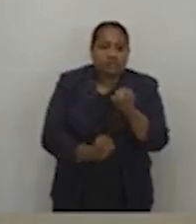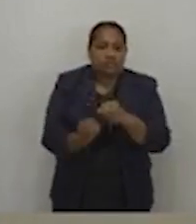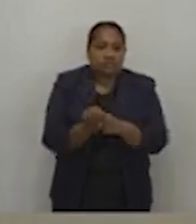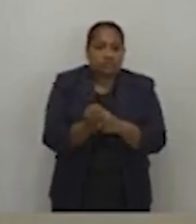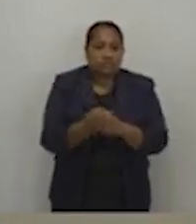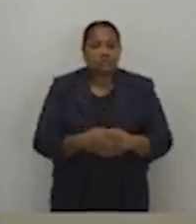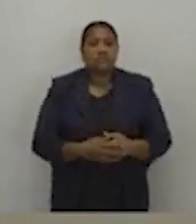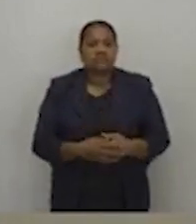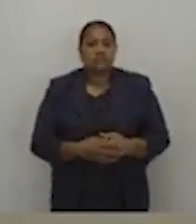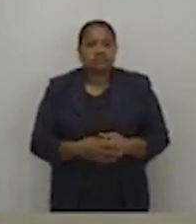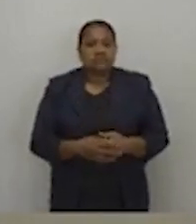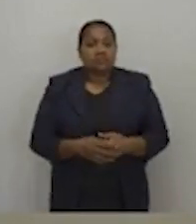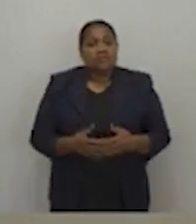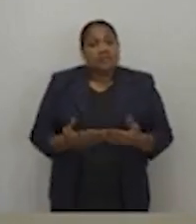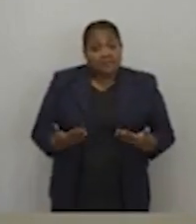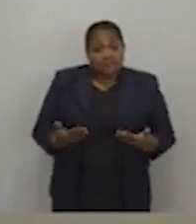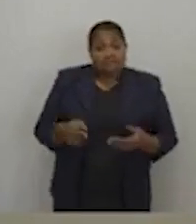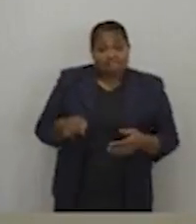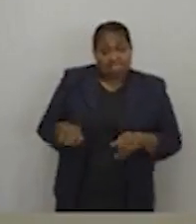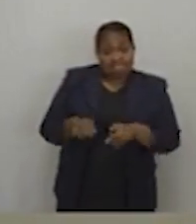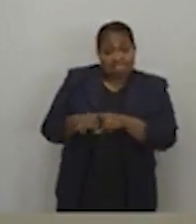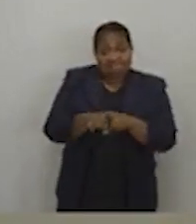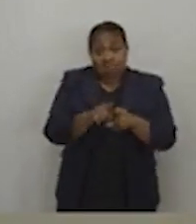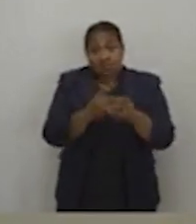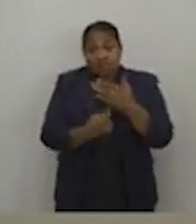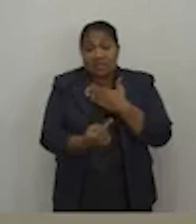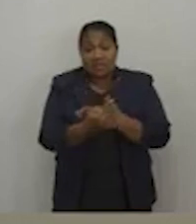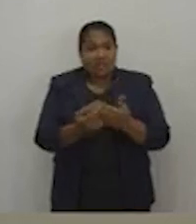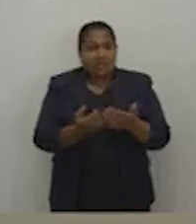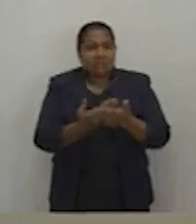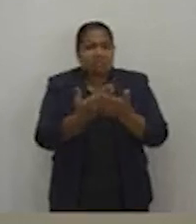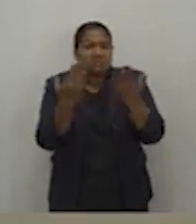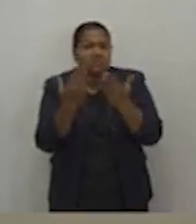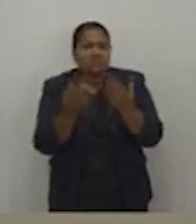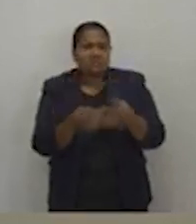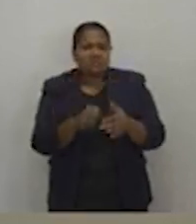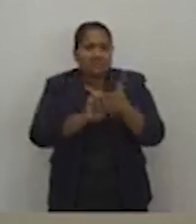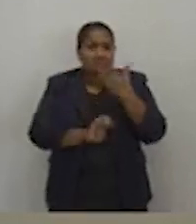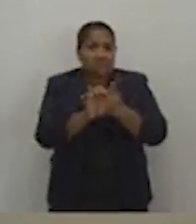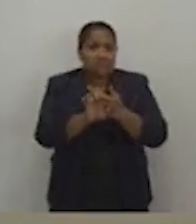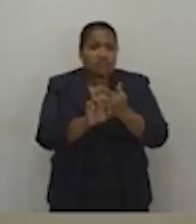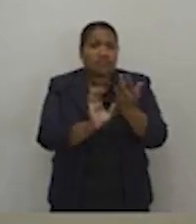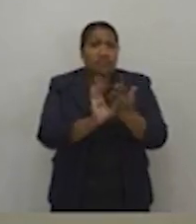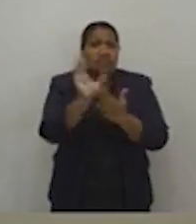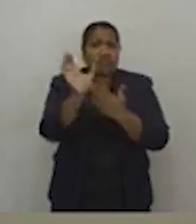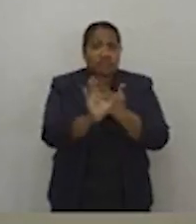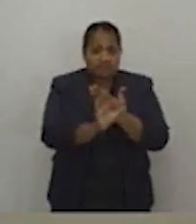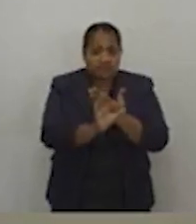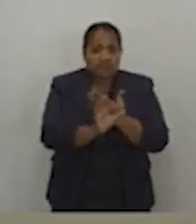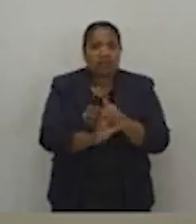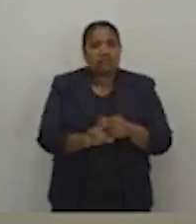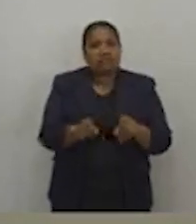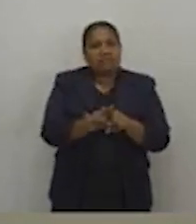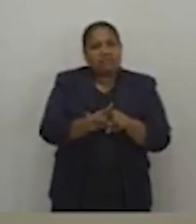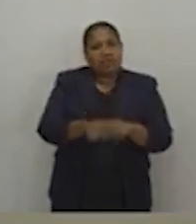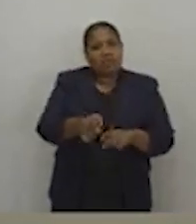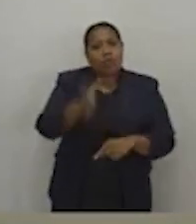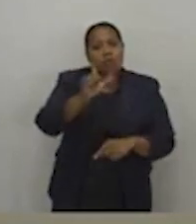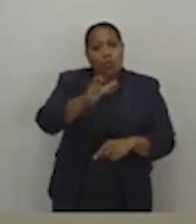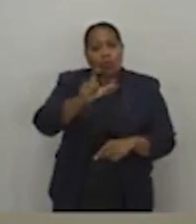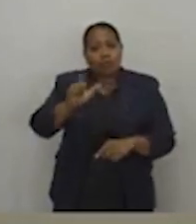Unfortunately, that does mean major events on the calendar over the next 14 days, including the Coca-Cola Games,